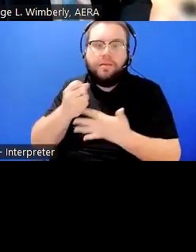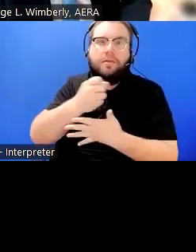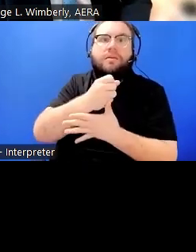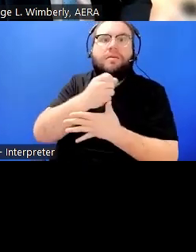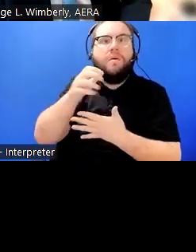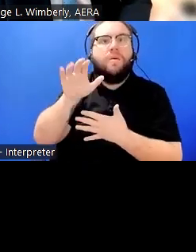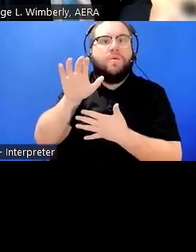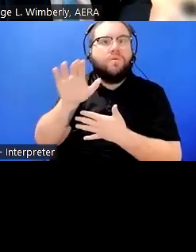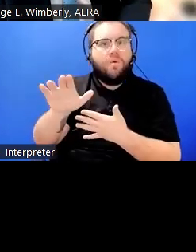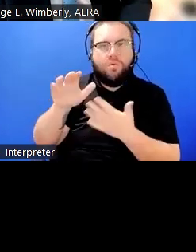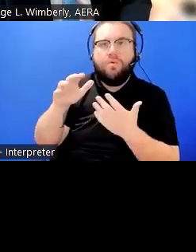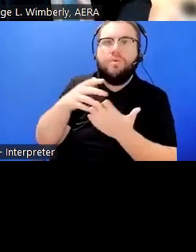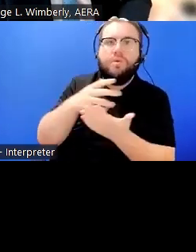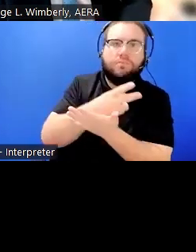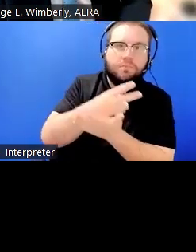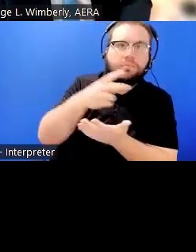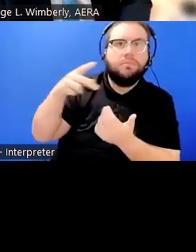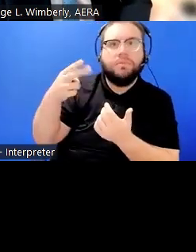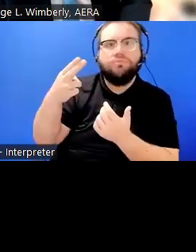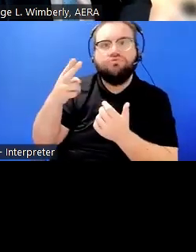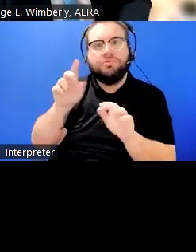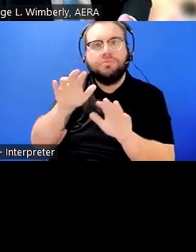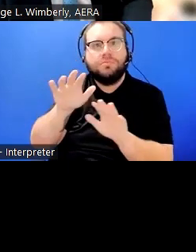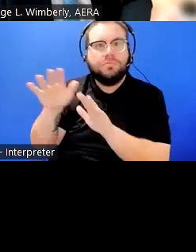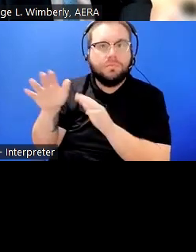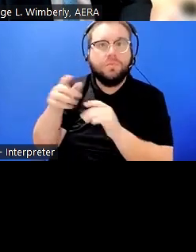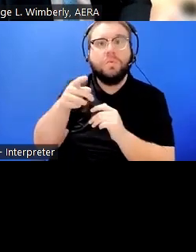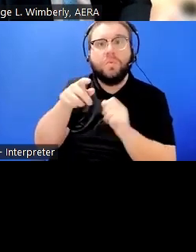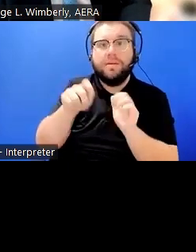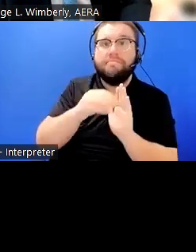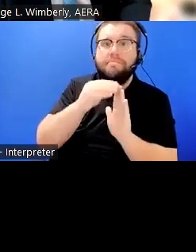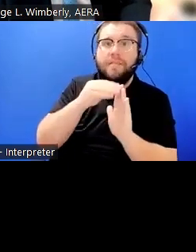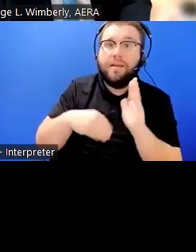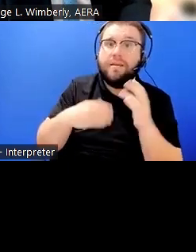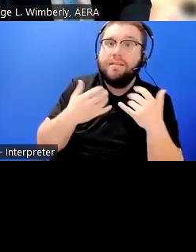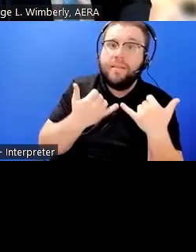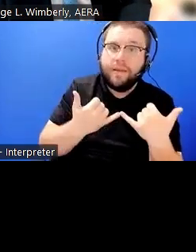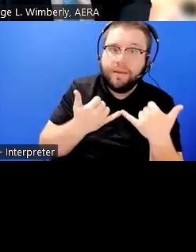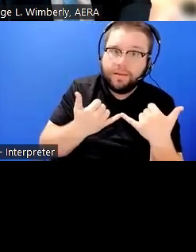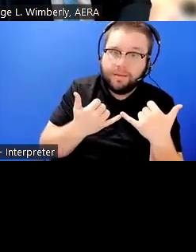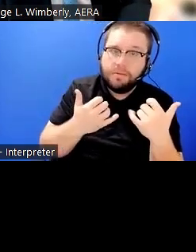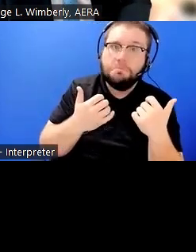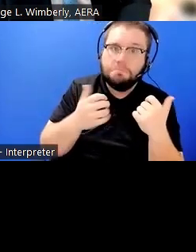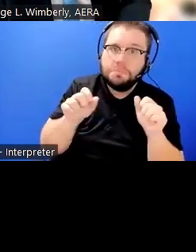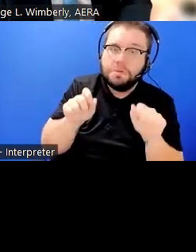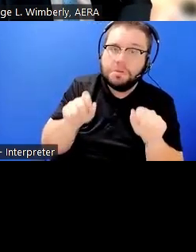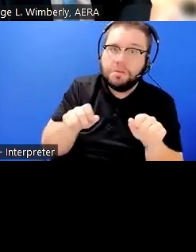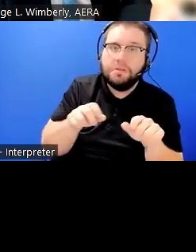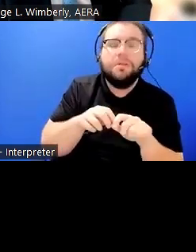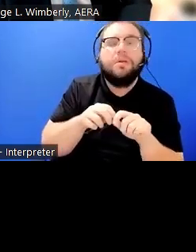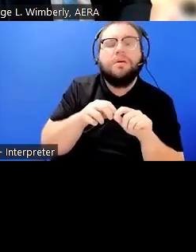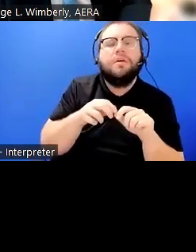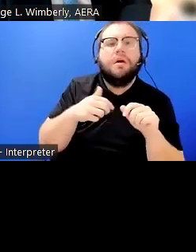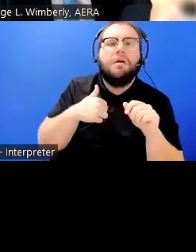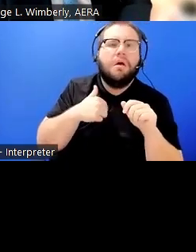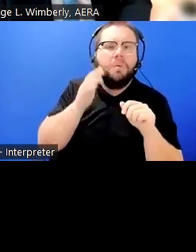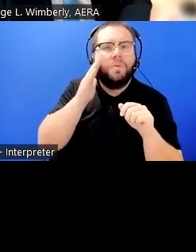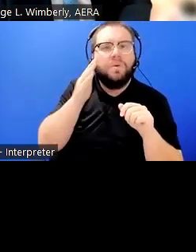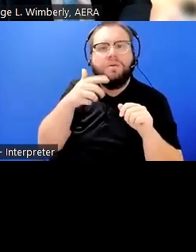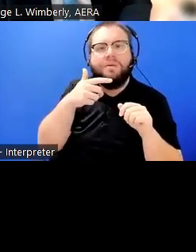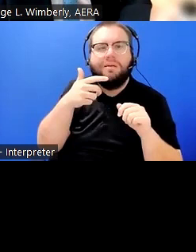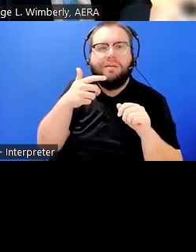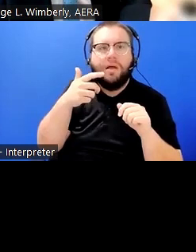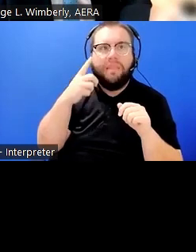July 1st. So you can apply now. And as I'll talk more about this, because the applications are due on